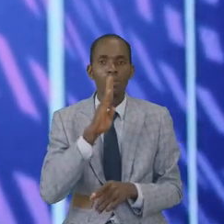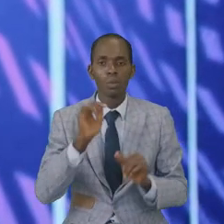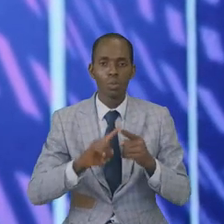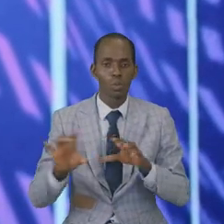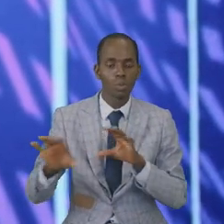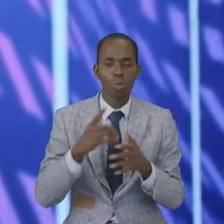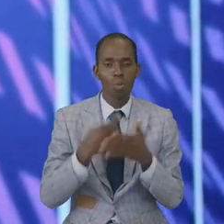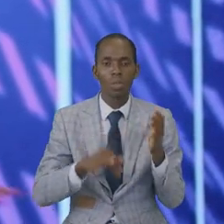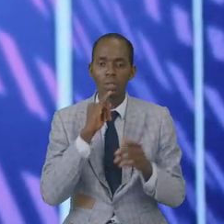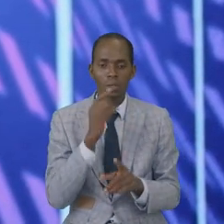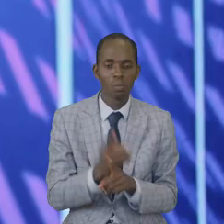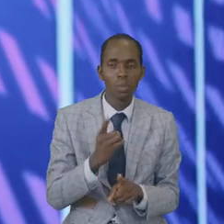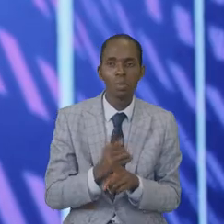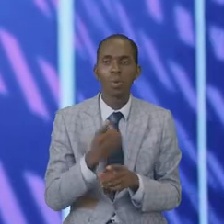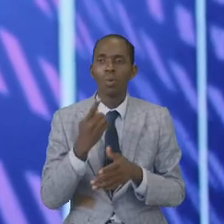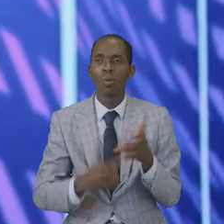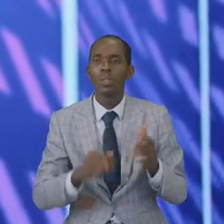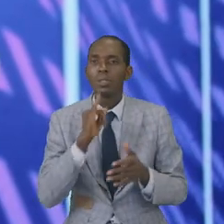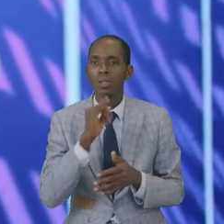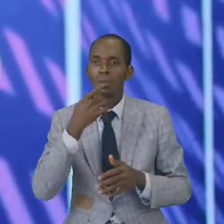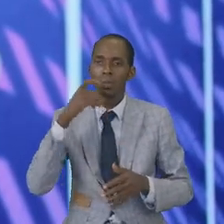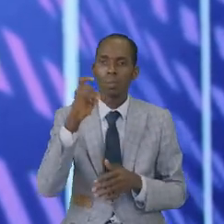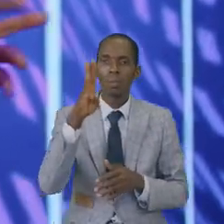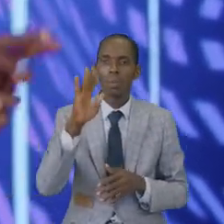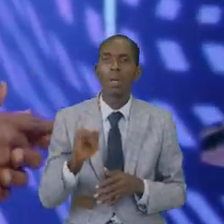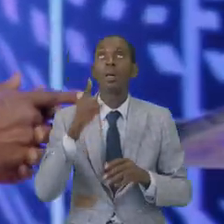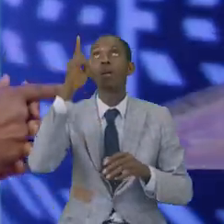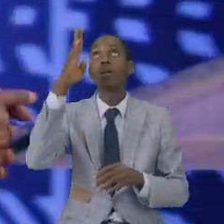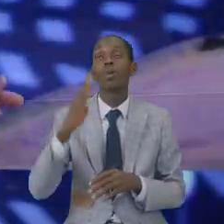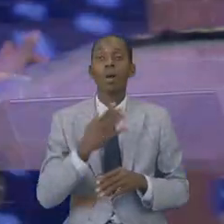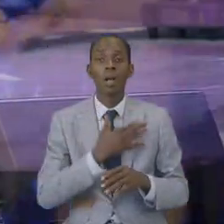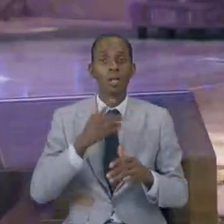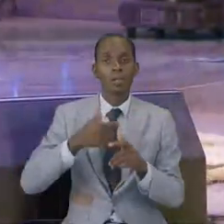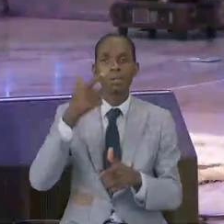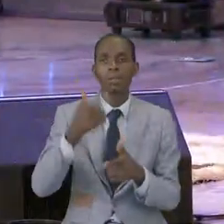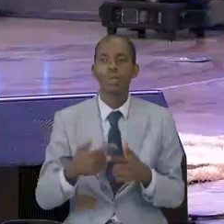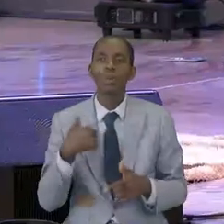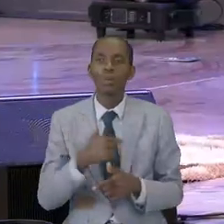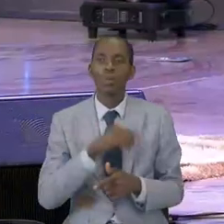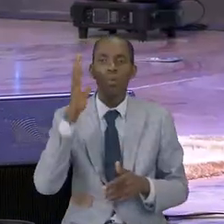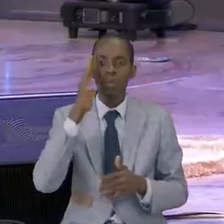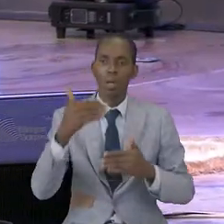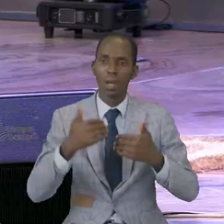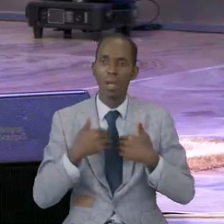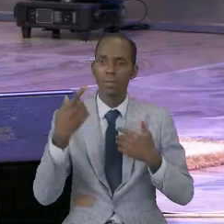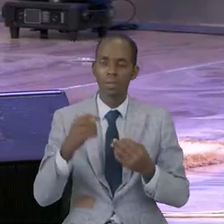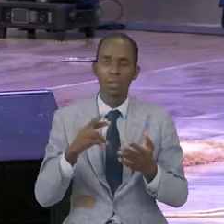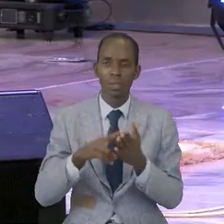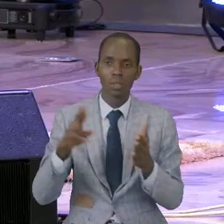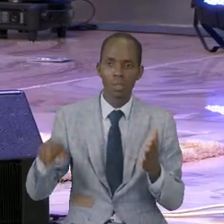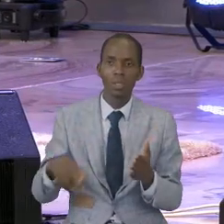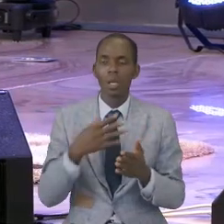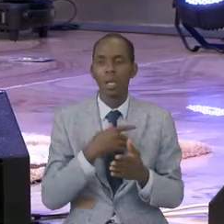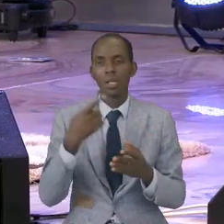is proper, and what is commanded by God. And then we will have the result and